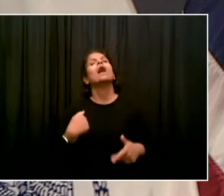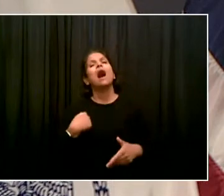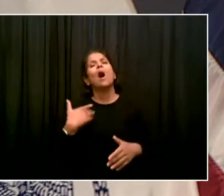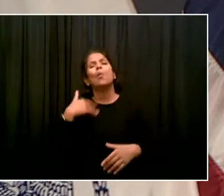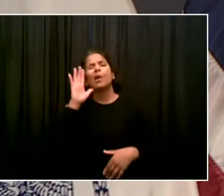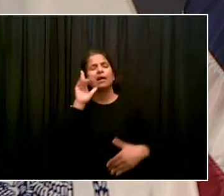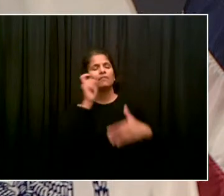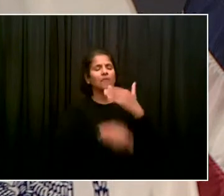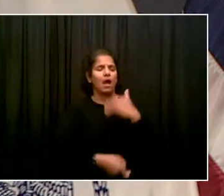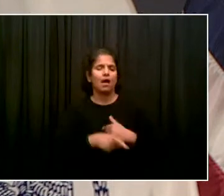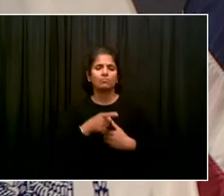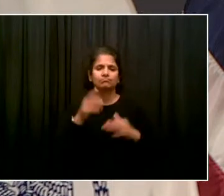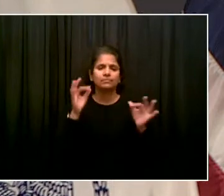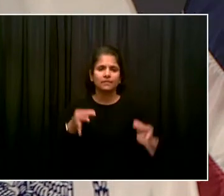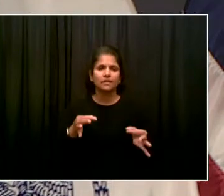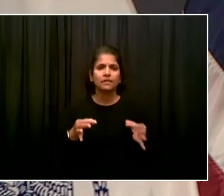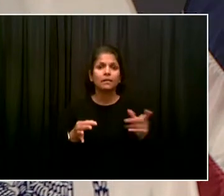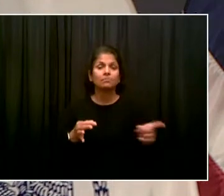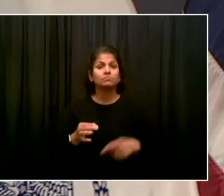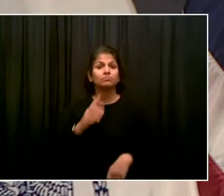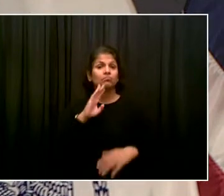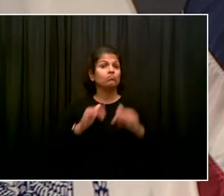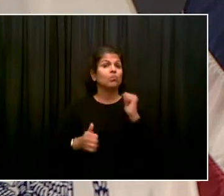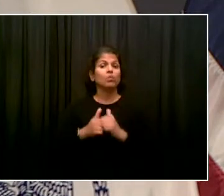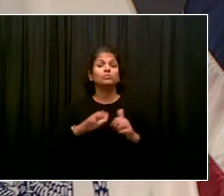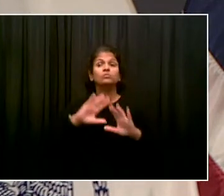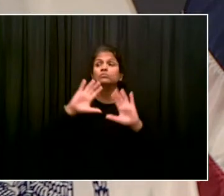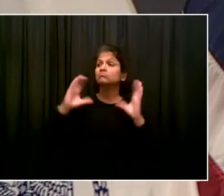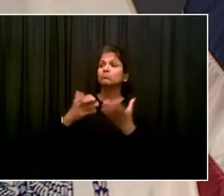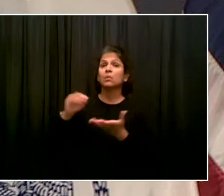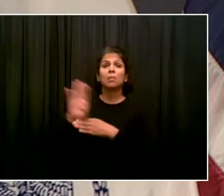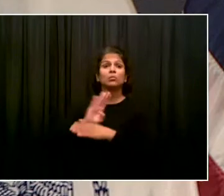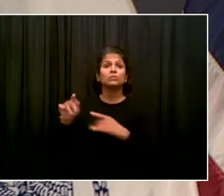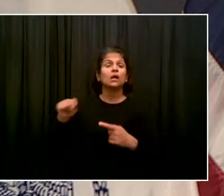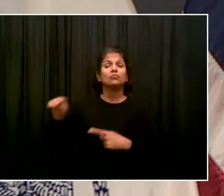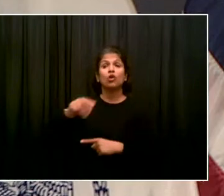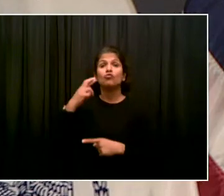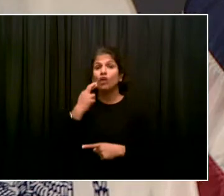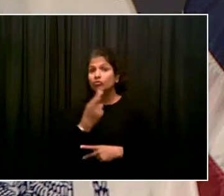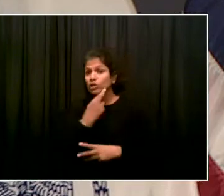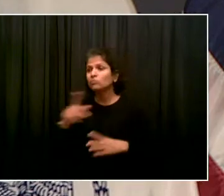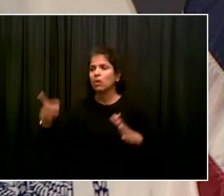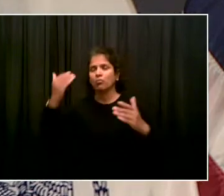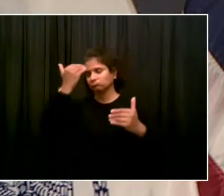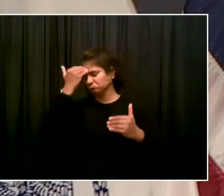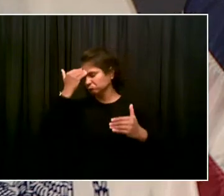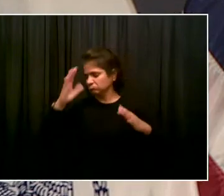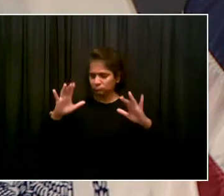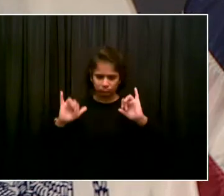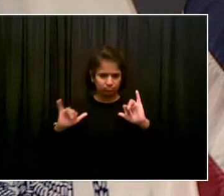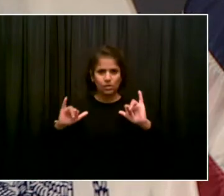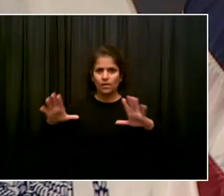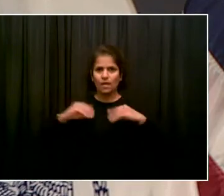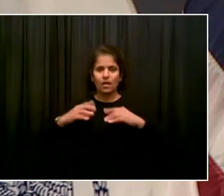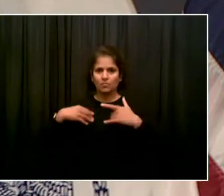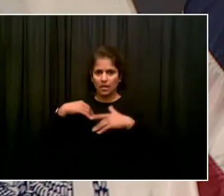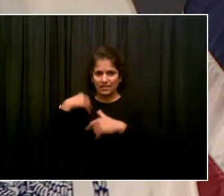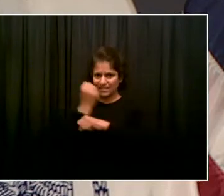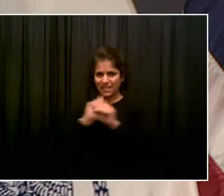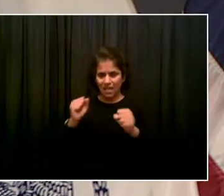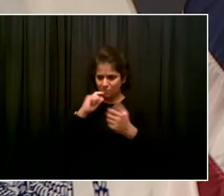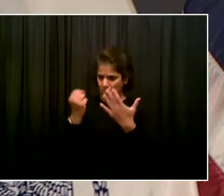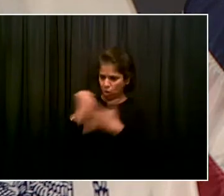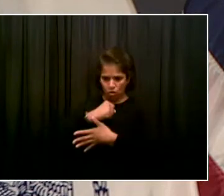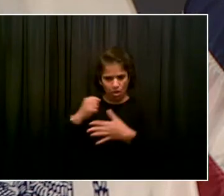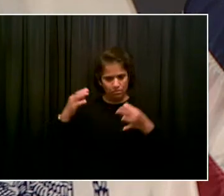saying, yes, we're going to work with this. We're going to make it work for our employees, for our customers, keep everyone safe. Very few are standing apart, and that's the